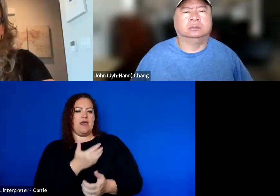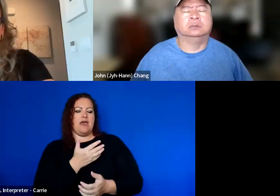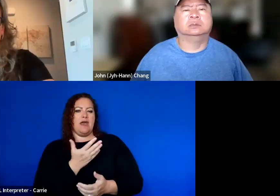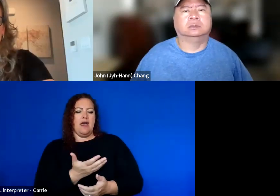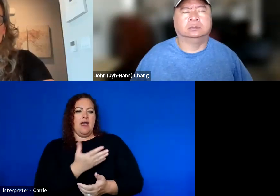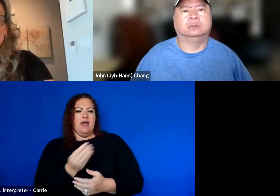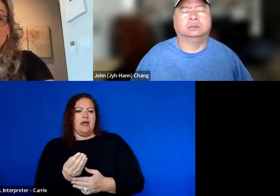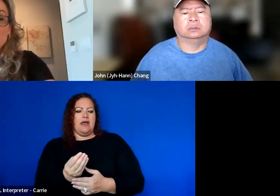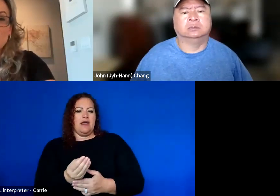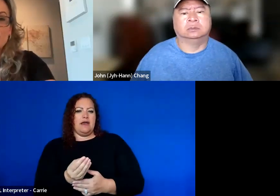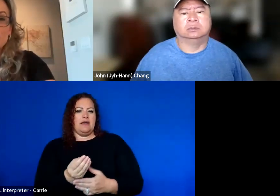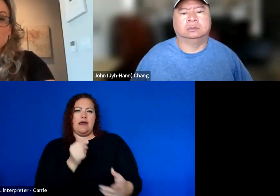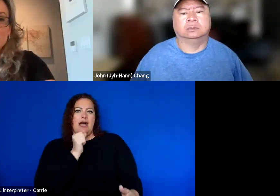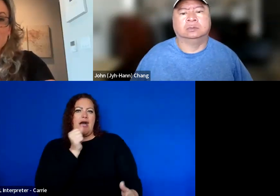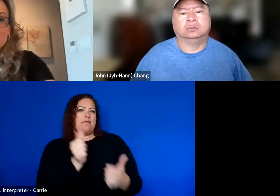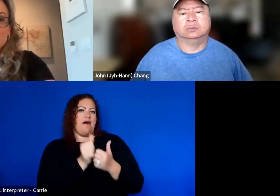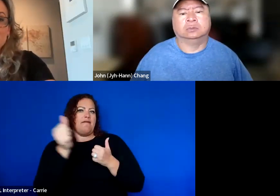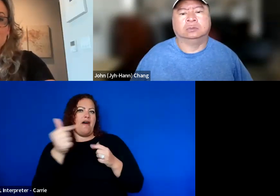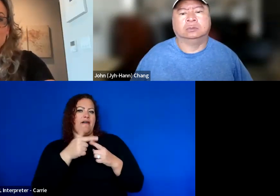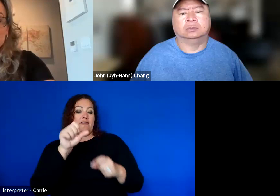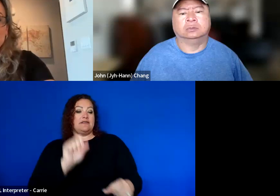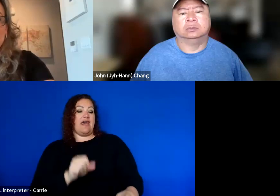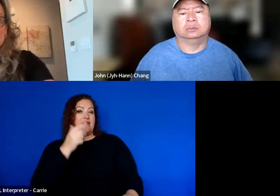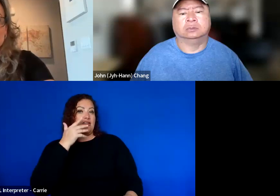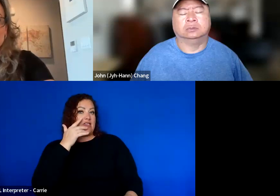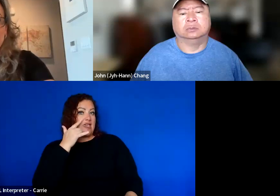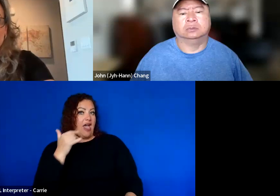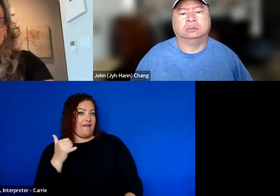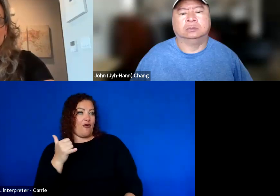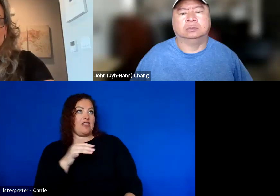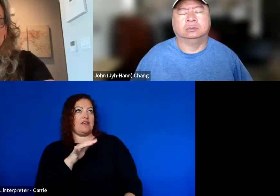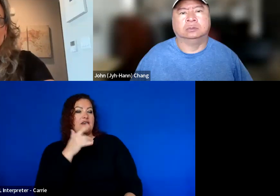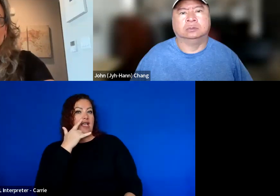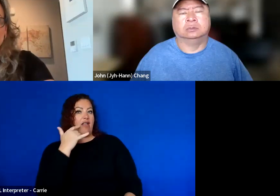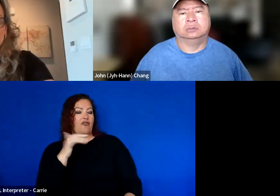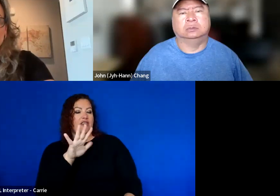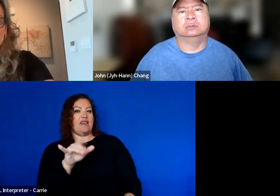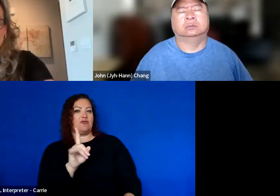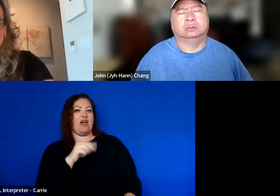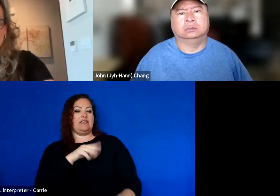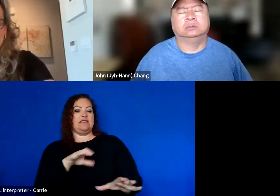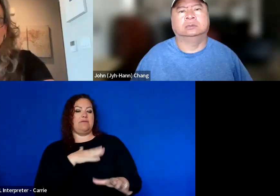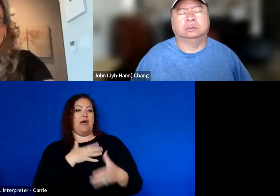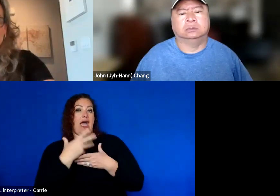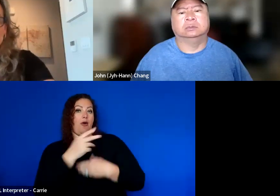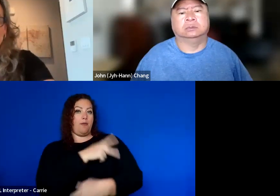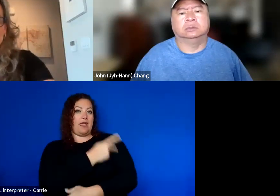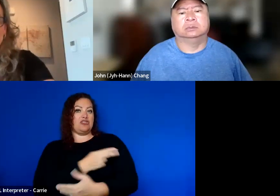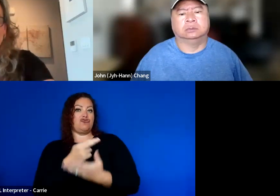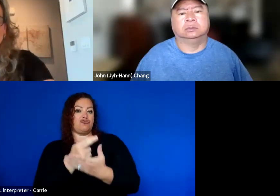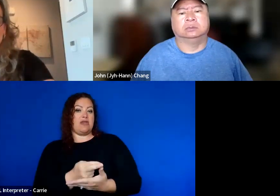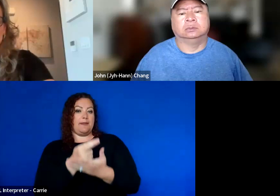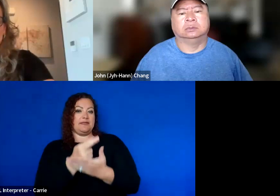And I'm not that far from Southern California, which was where I did my outpatient rehabilitation.